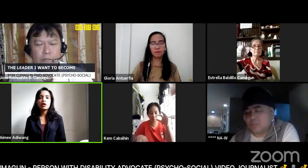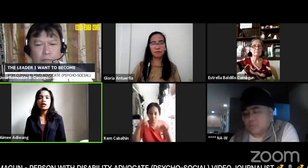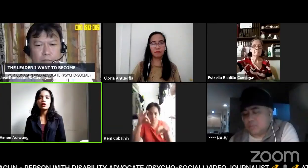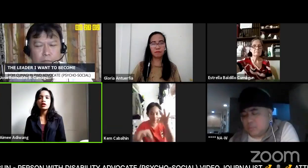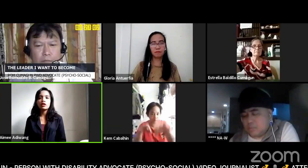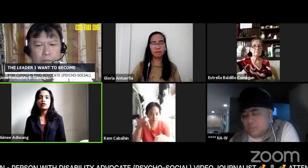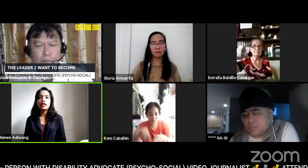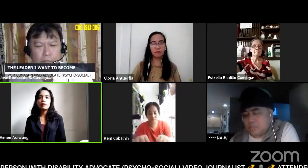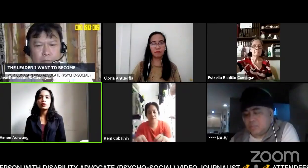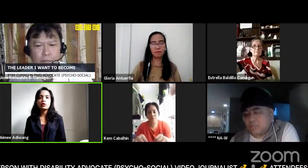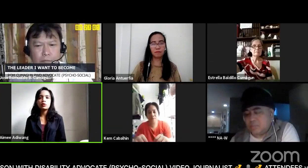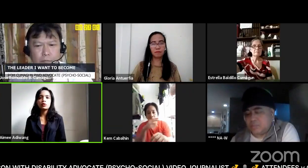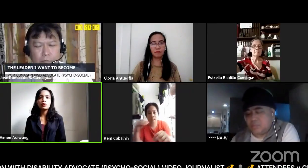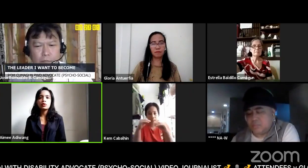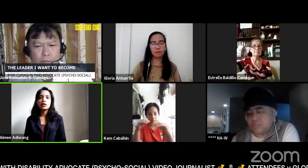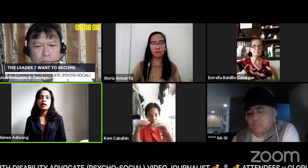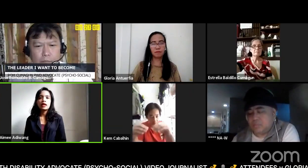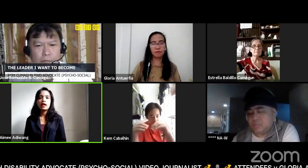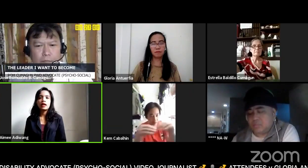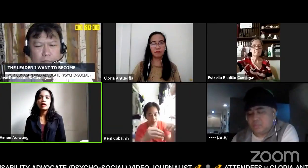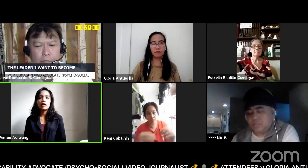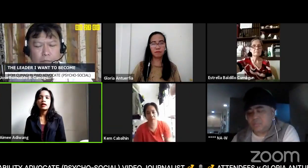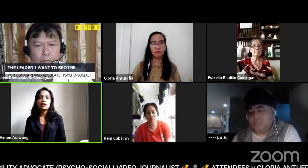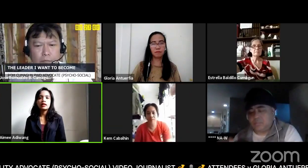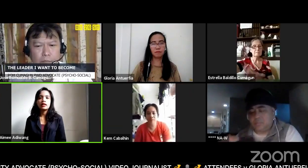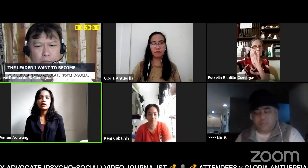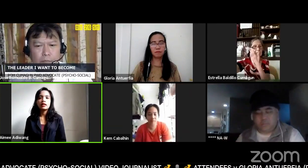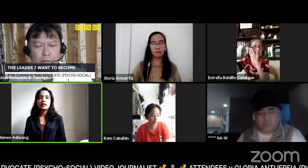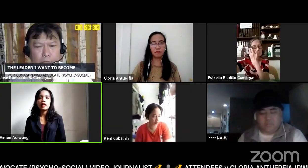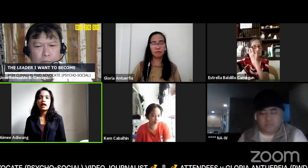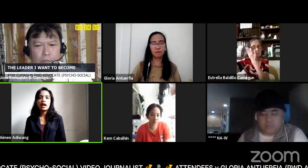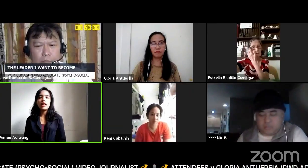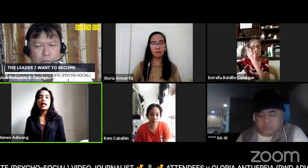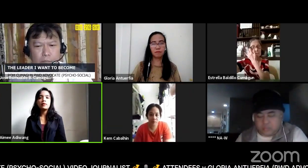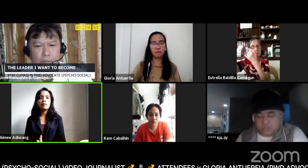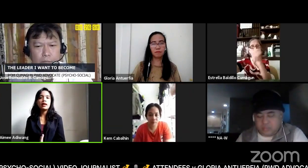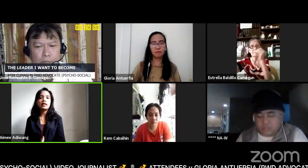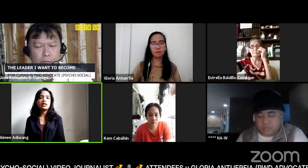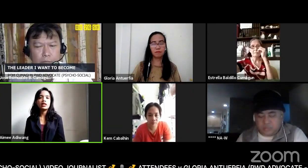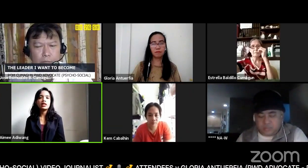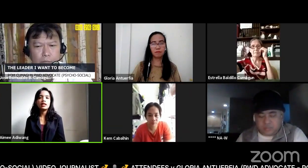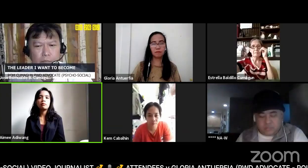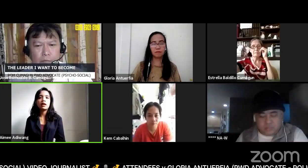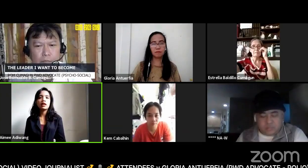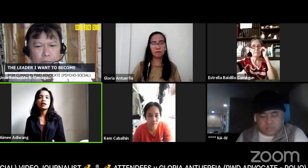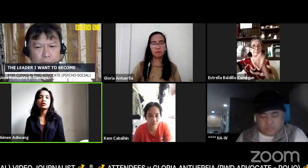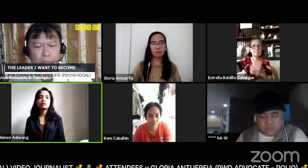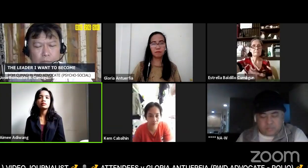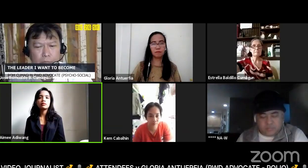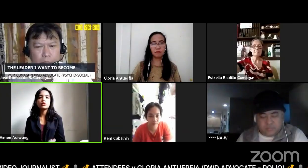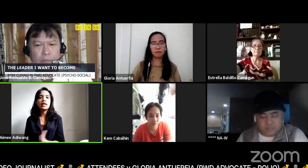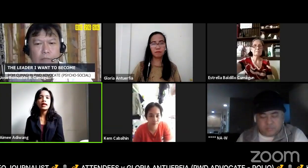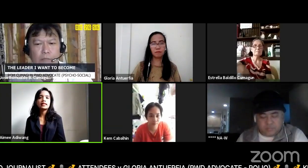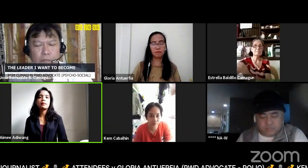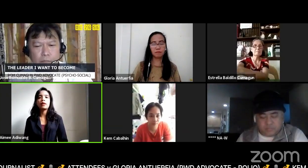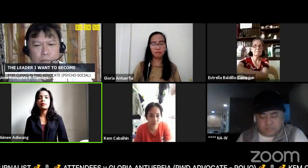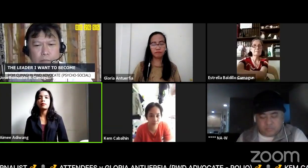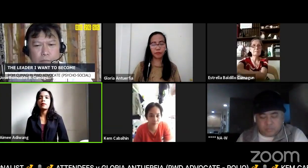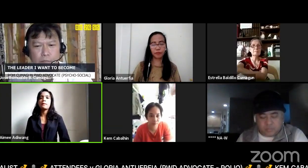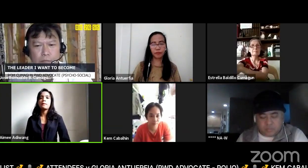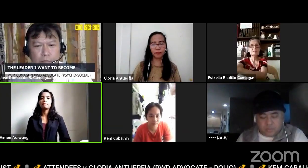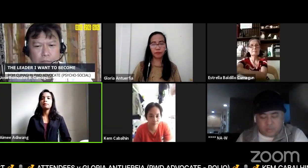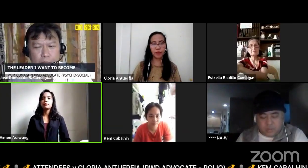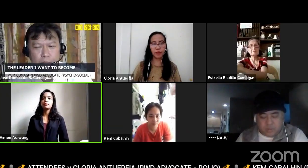and or in order for them to, uh, I will help them by teaching them a good